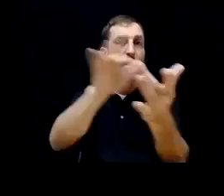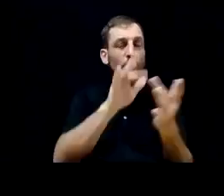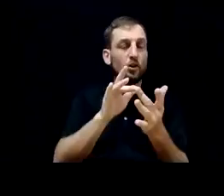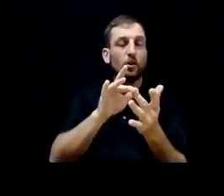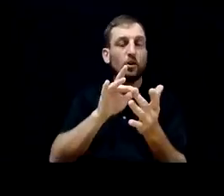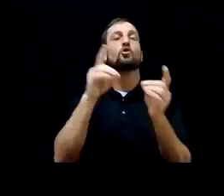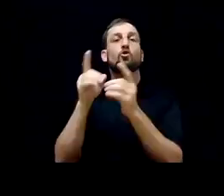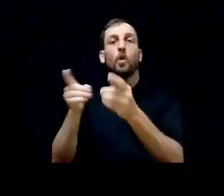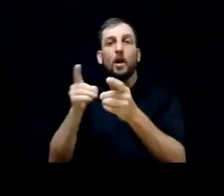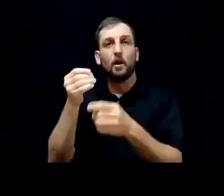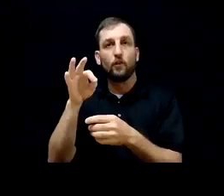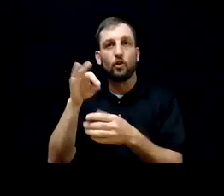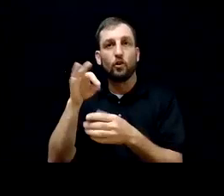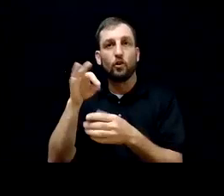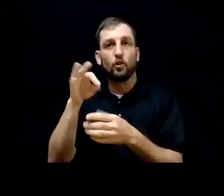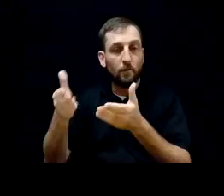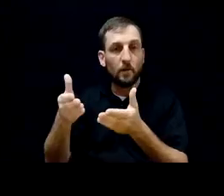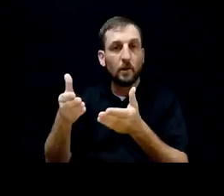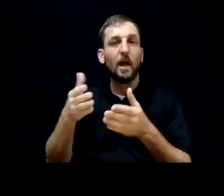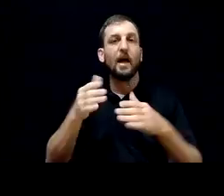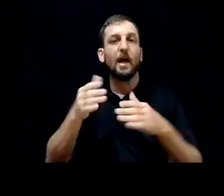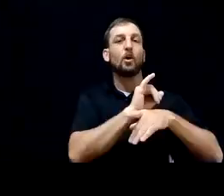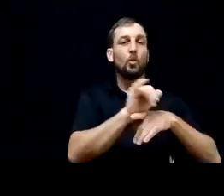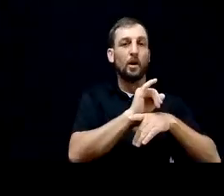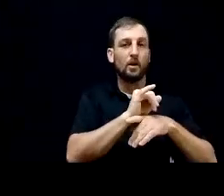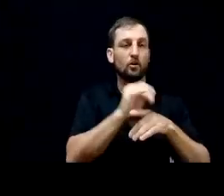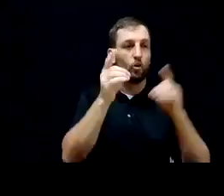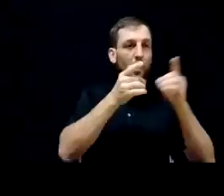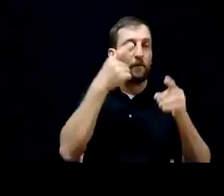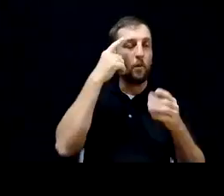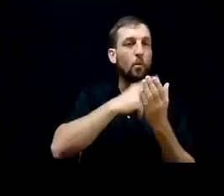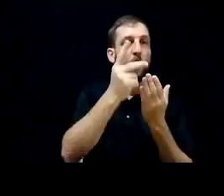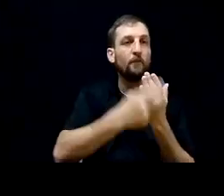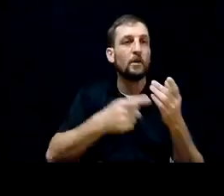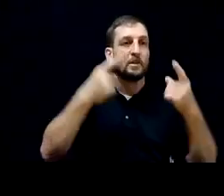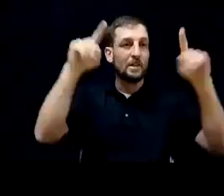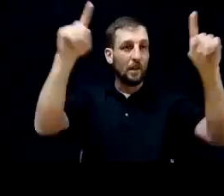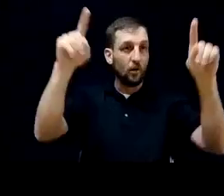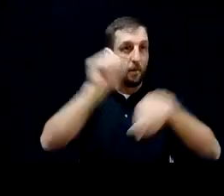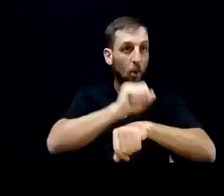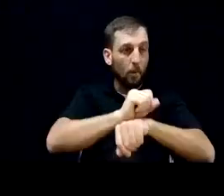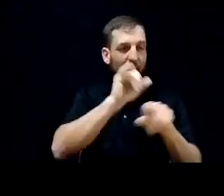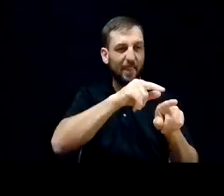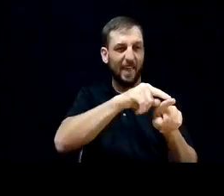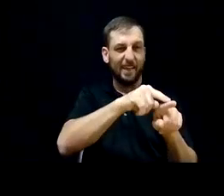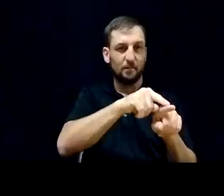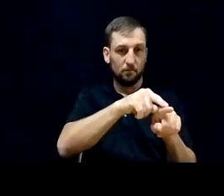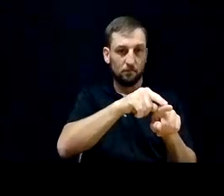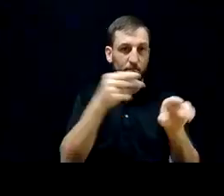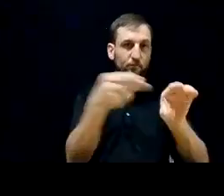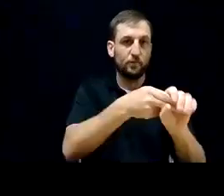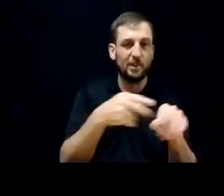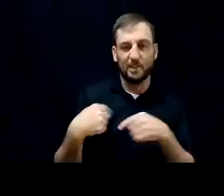Center, and Interim Director of the Program for Successful Employment, which he has been in for the past 7 months.